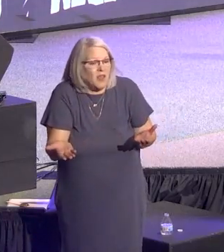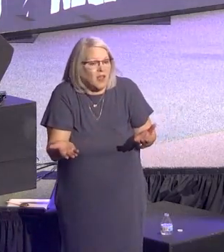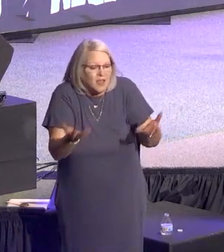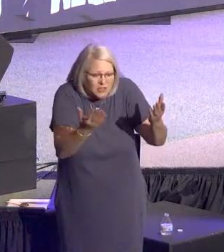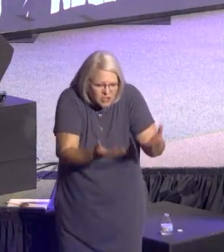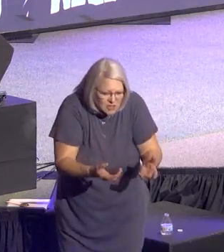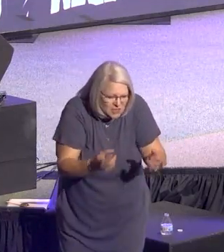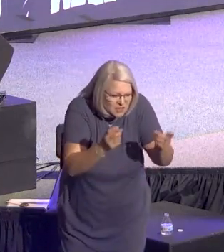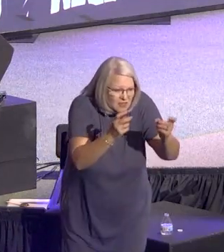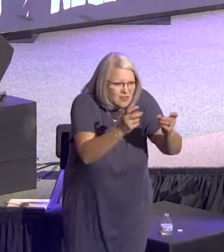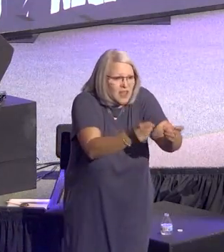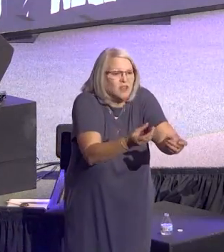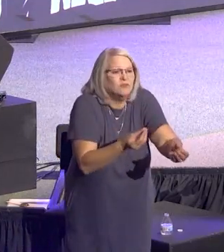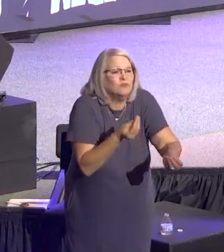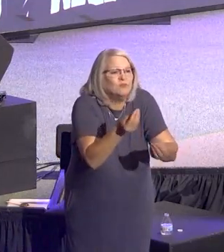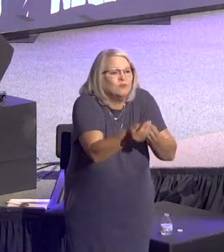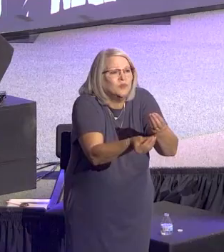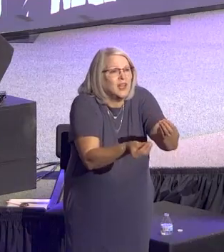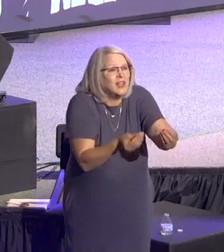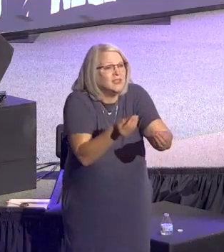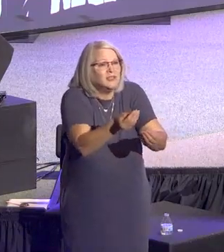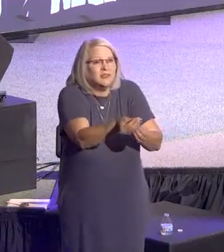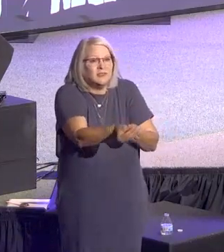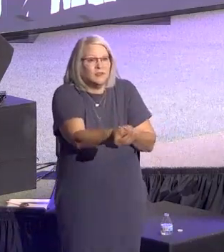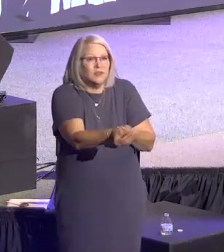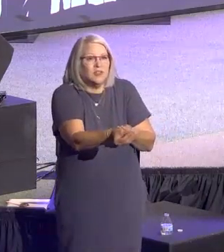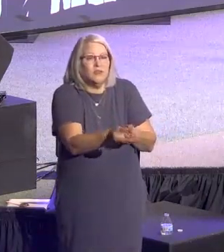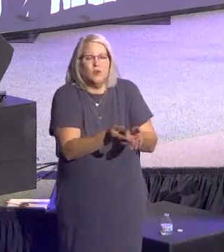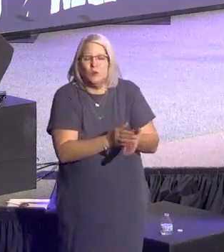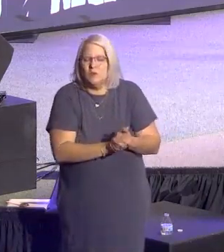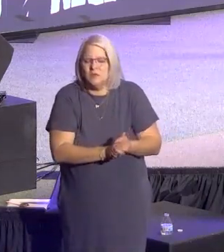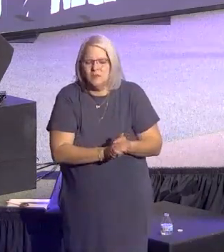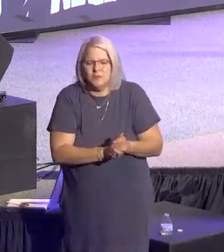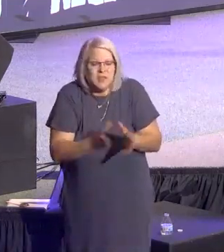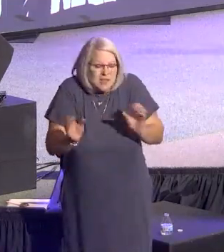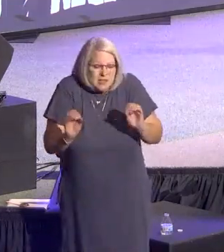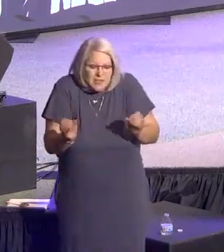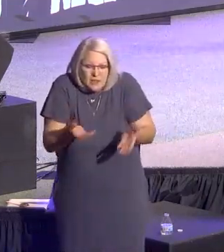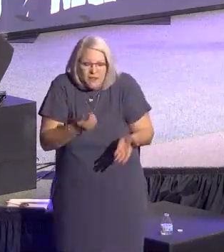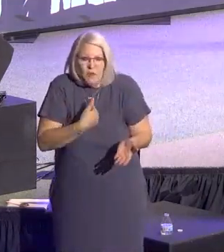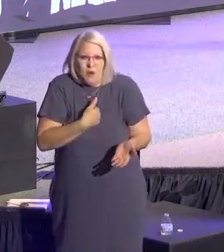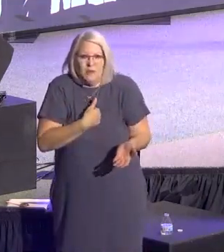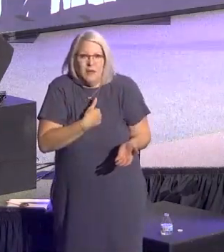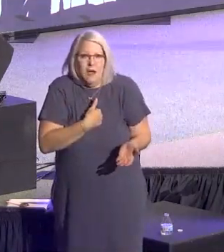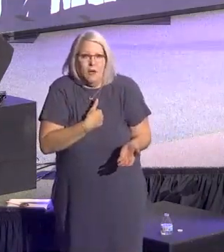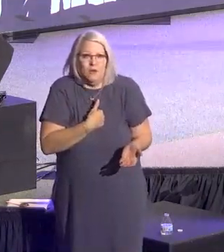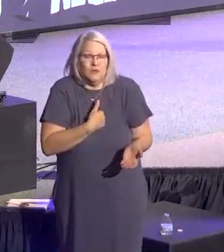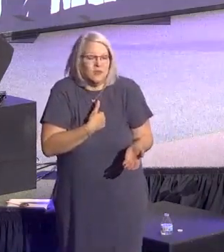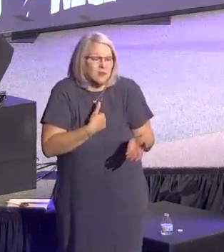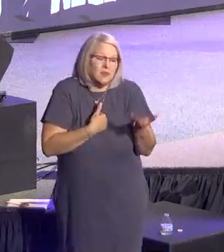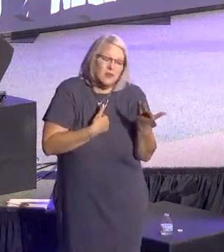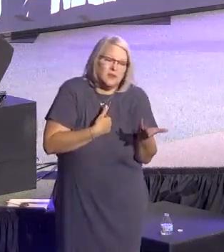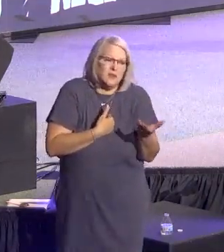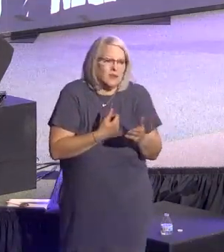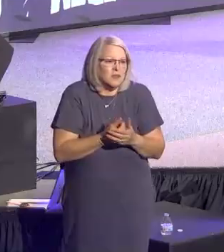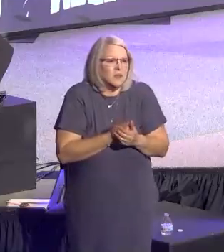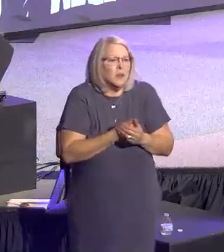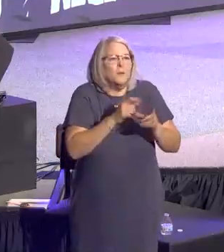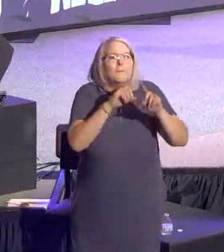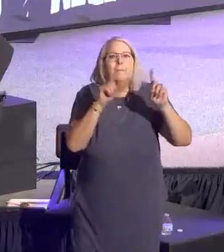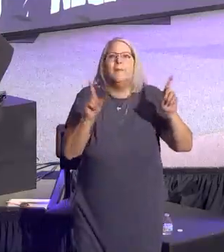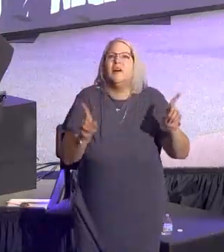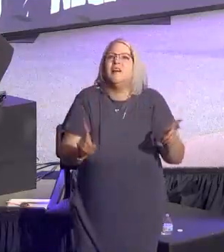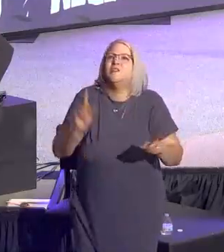unmerited favor upon us. It's nothing we could do for ourselves, lest any man should boast. But it's